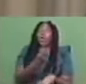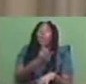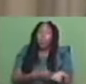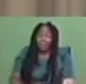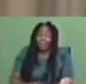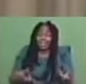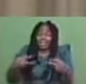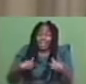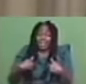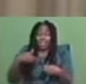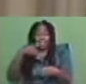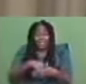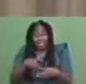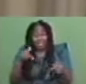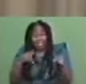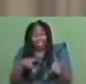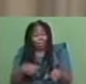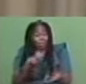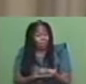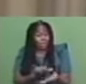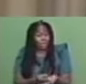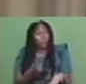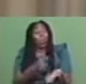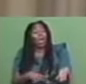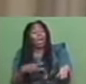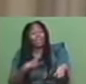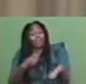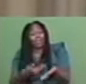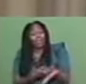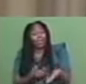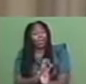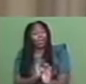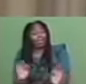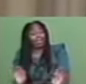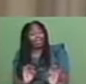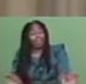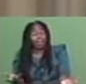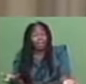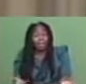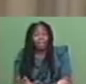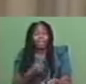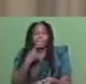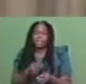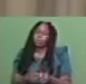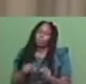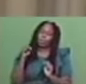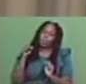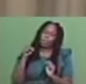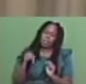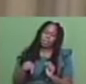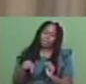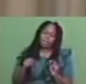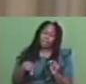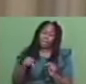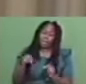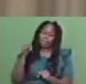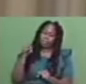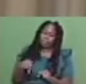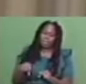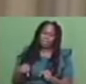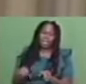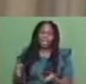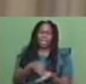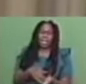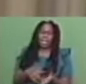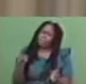is there to, what was the word? The economy, to reset the economy. To reset what?